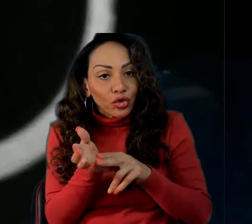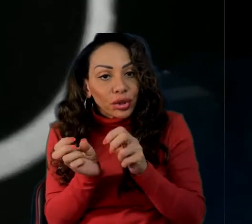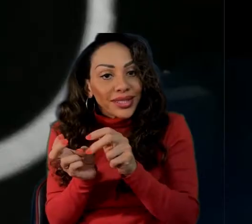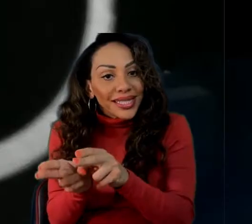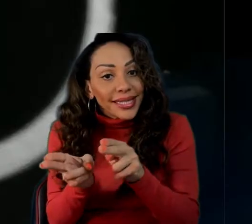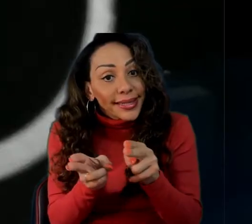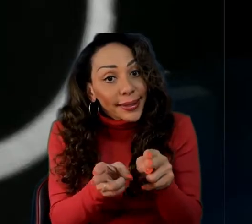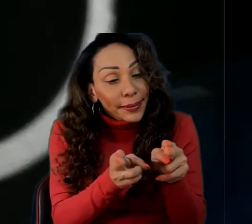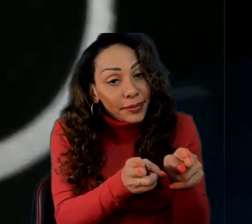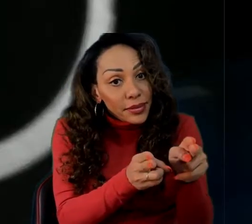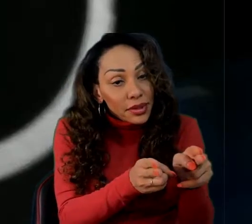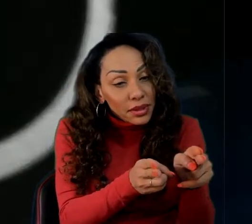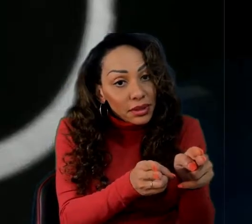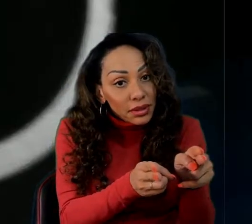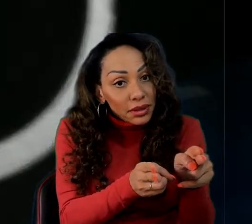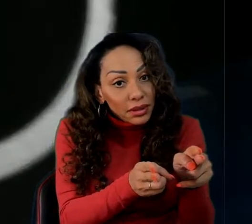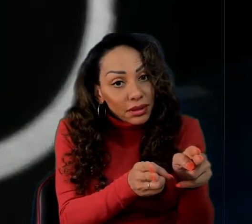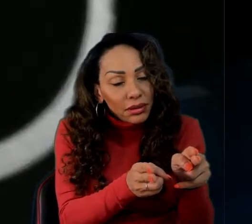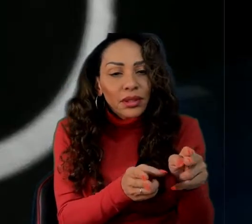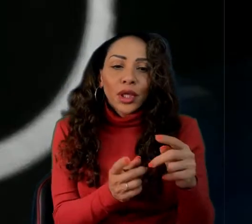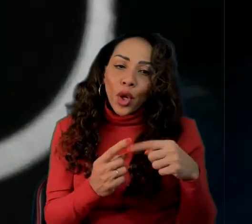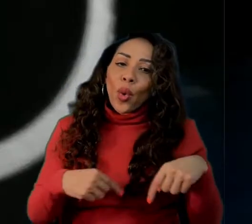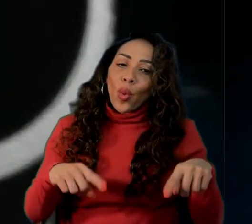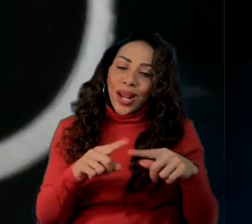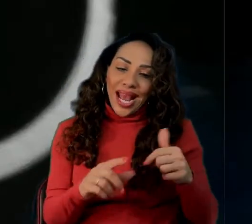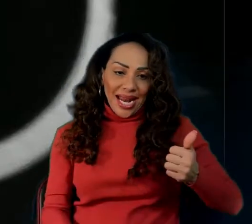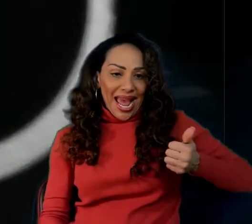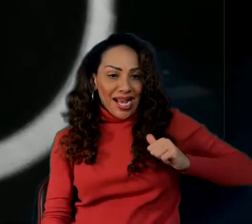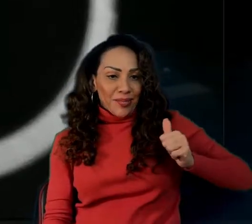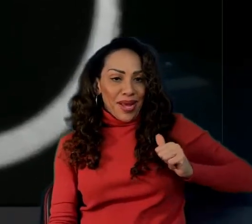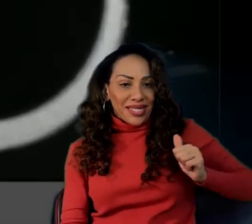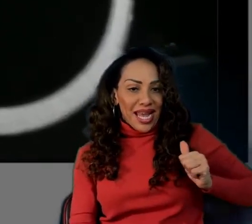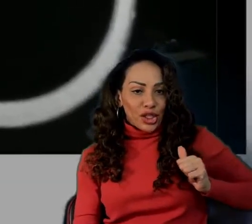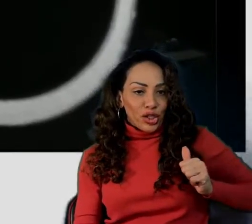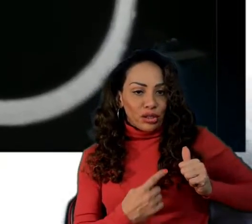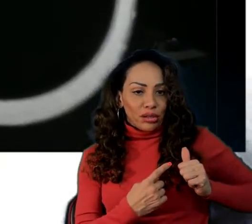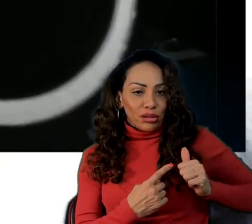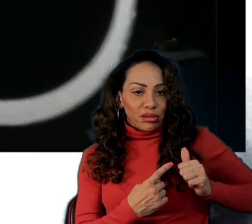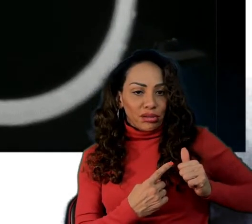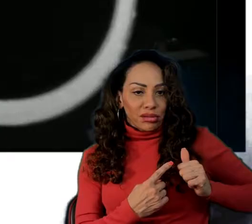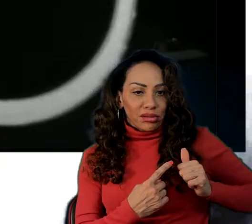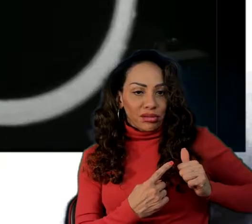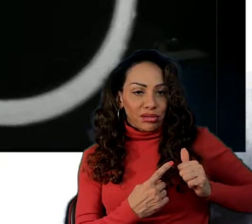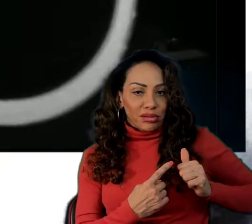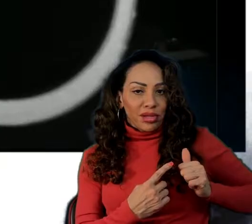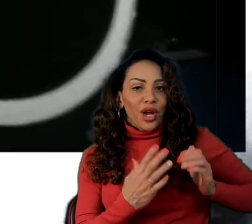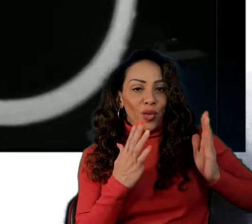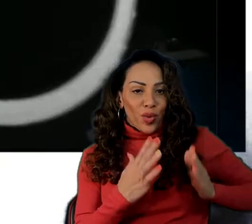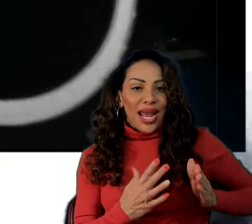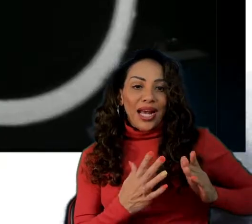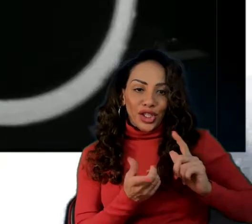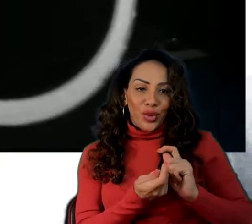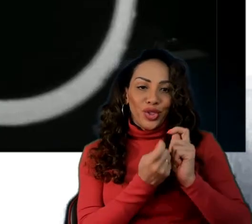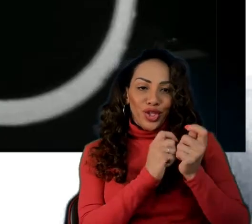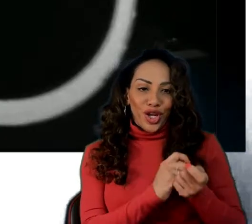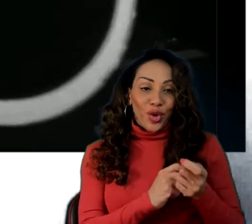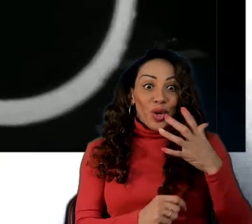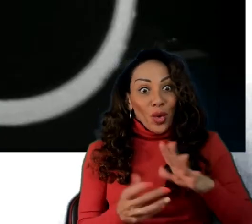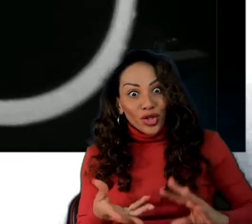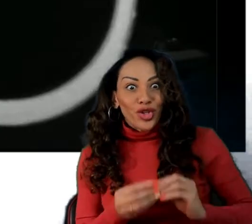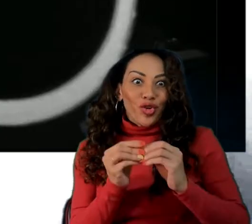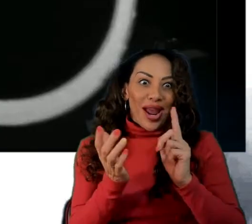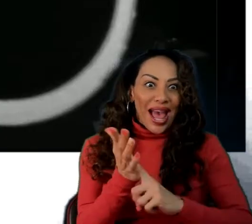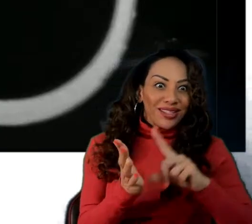And we had to adjust our expectations. We set out to create an LCD screen, and I don't